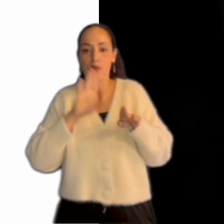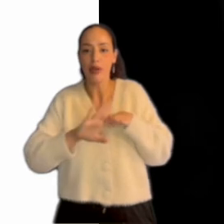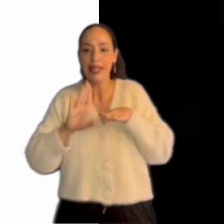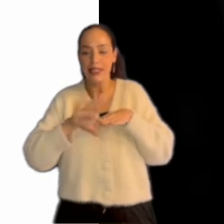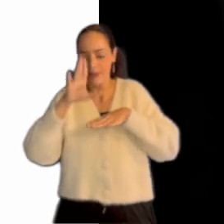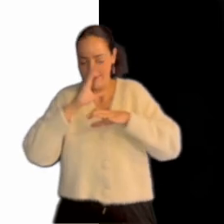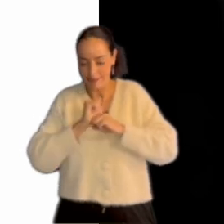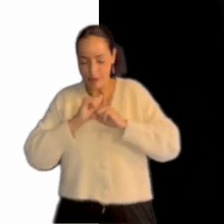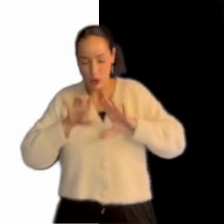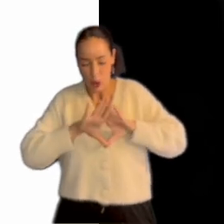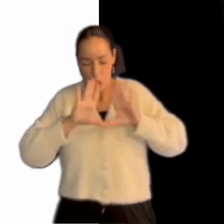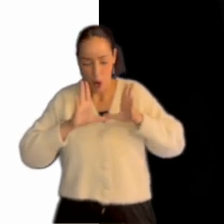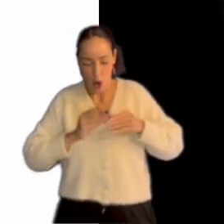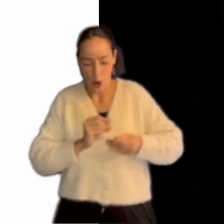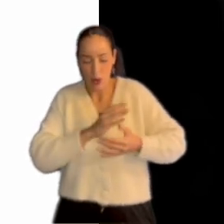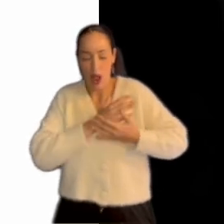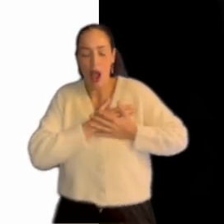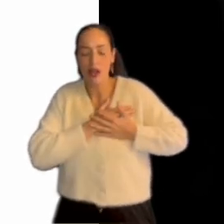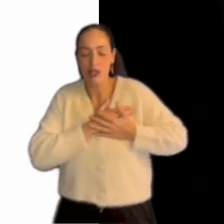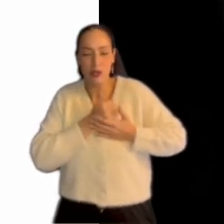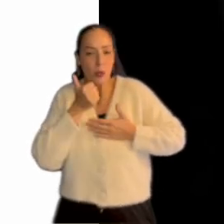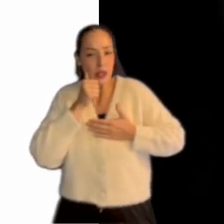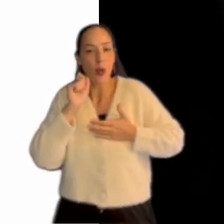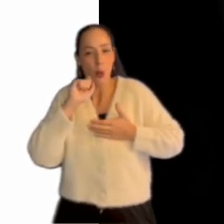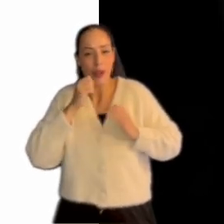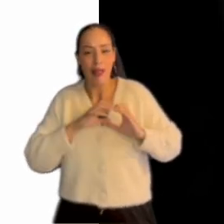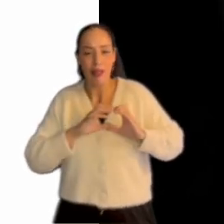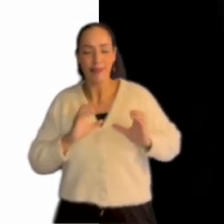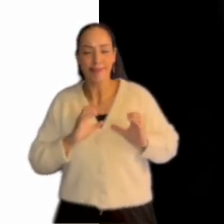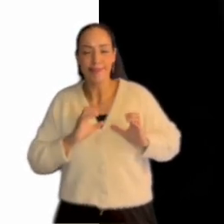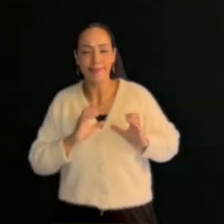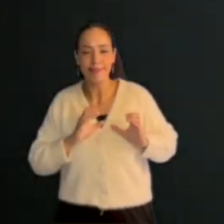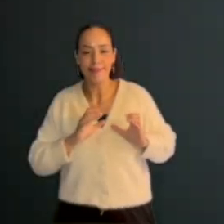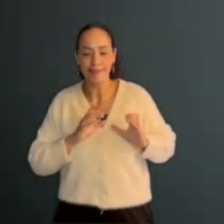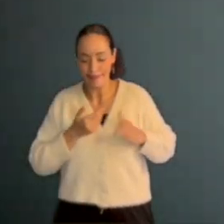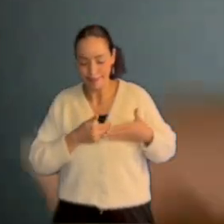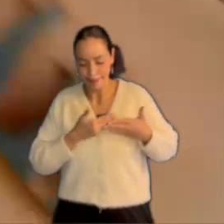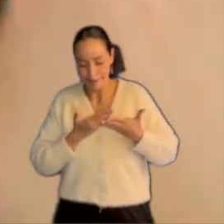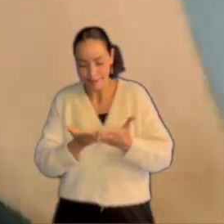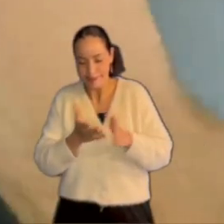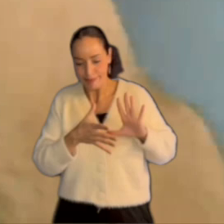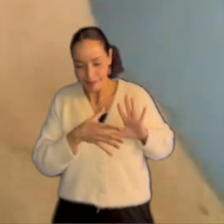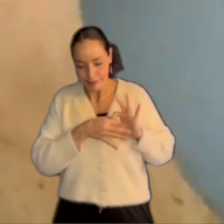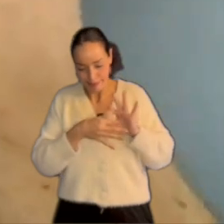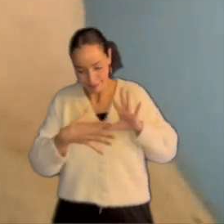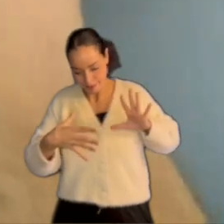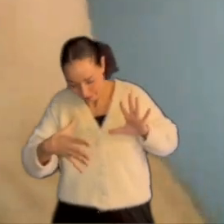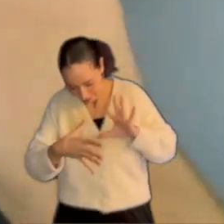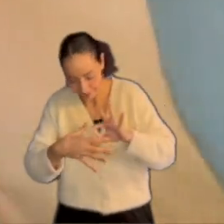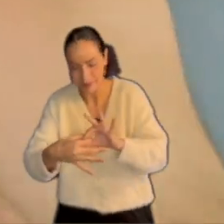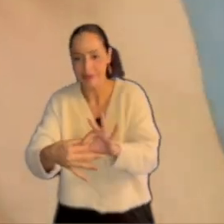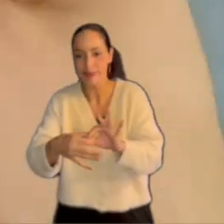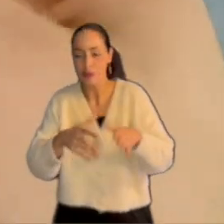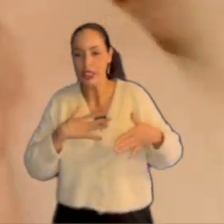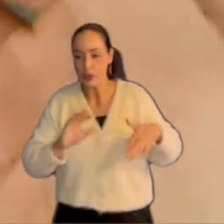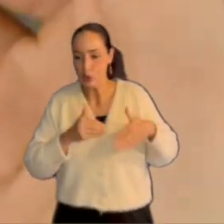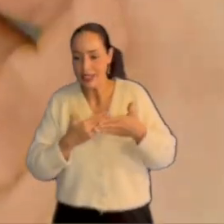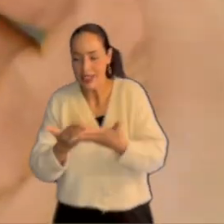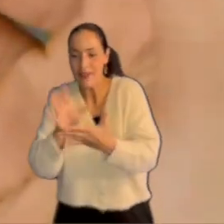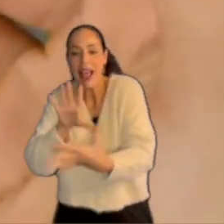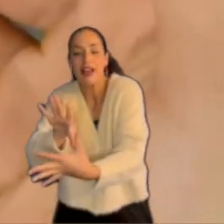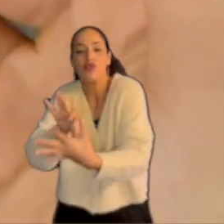both given and received, so that we can tend to and mend our broken hearts. Hello everyone, welcome to a new